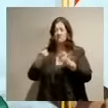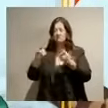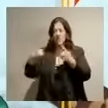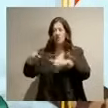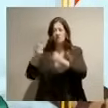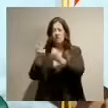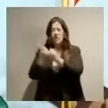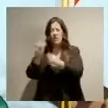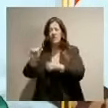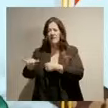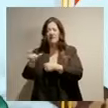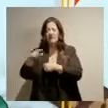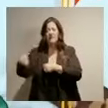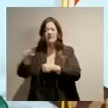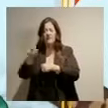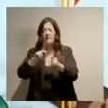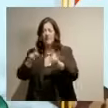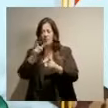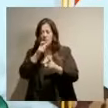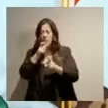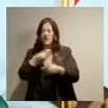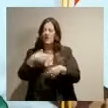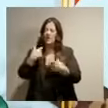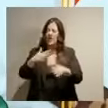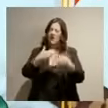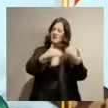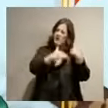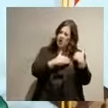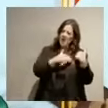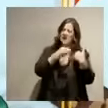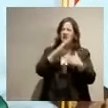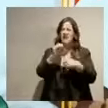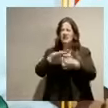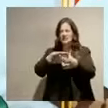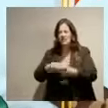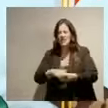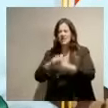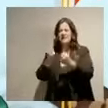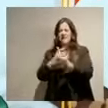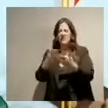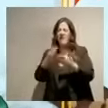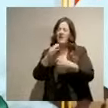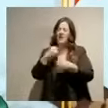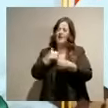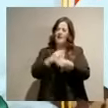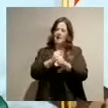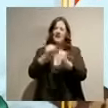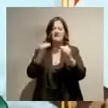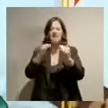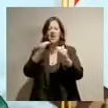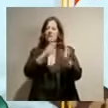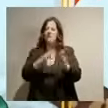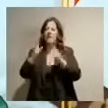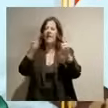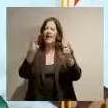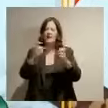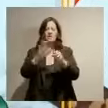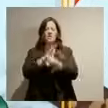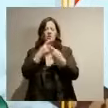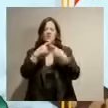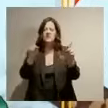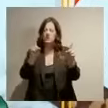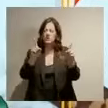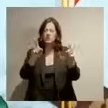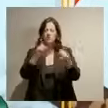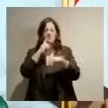also deeply mindful of the burdens that have been placed and the stress on the FAIR plan, and just full disclosure, participant in the FAIR